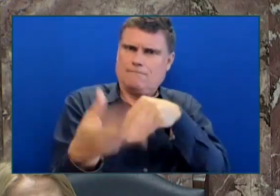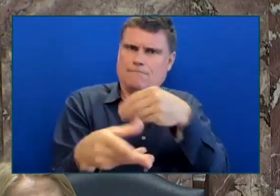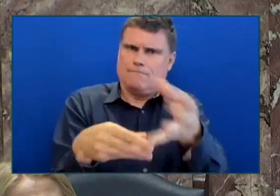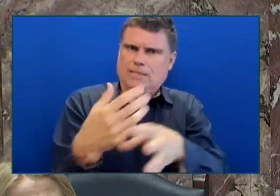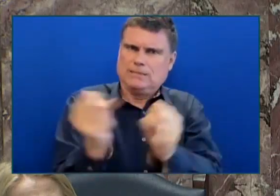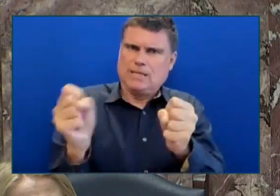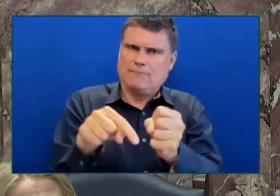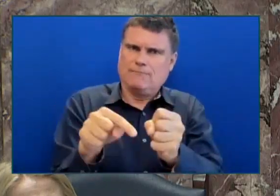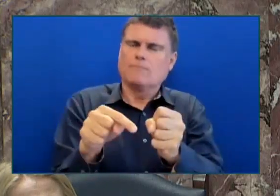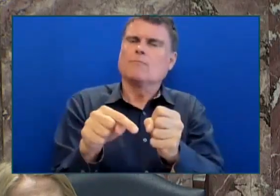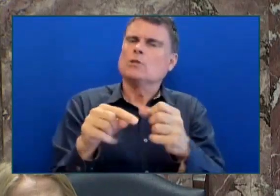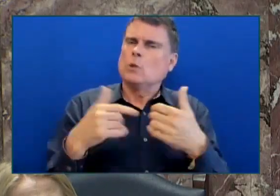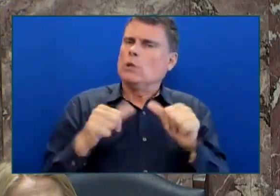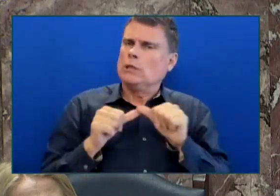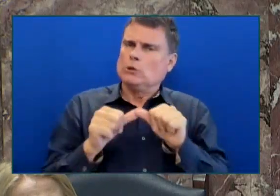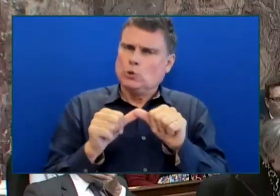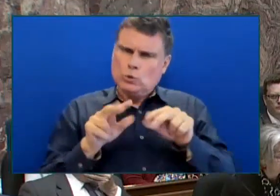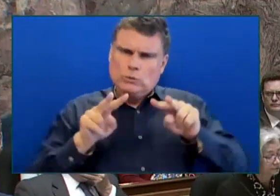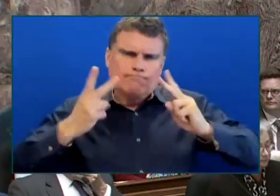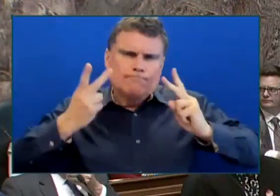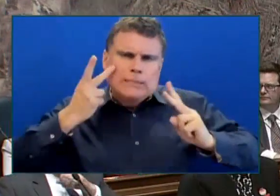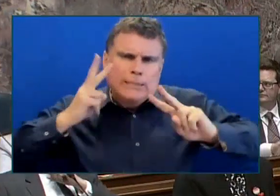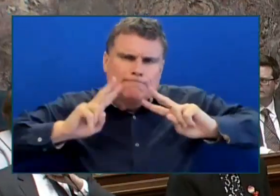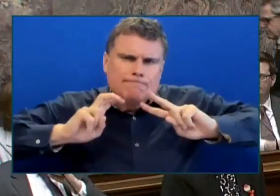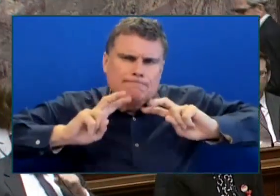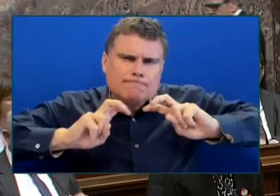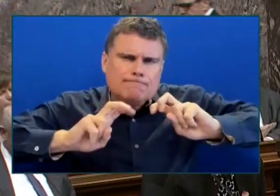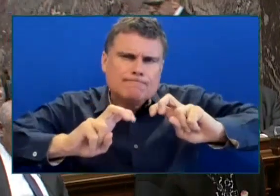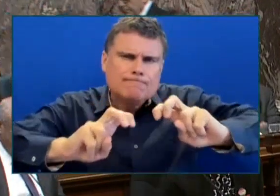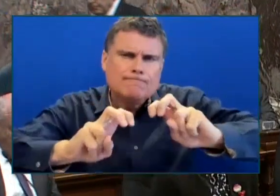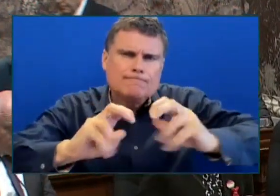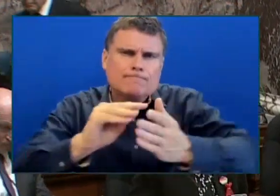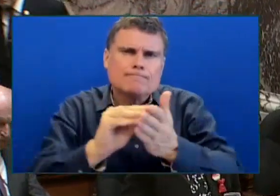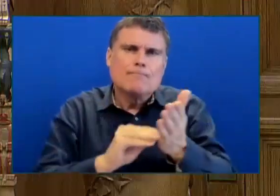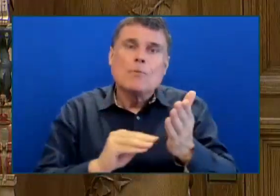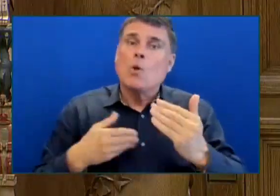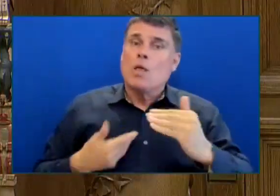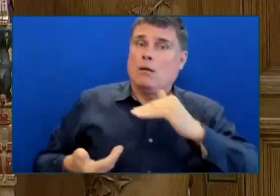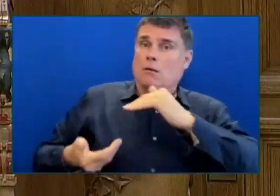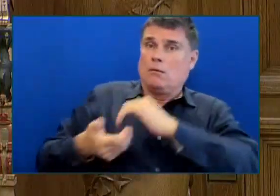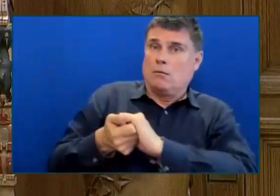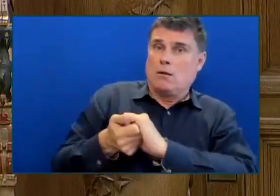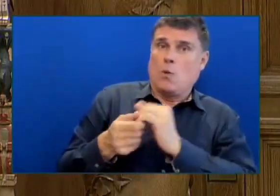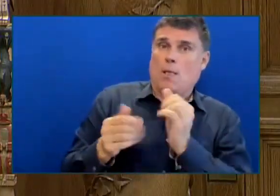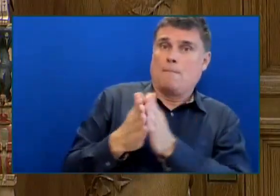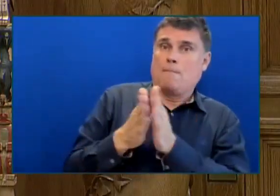with our public health officials and our health authorities. The bell ends the question period.